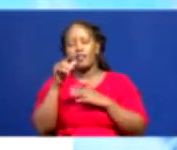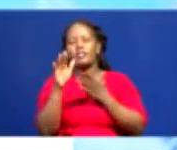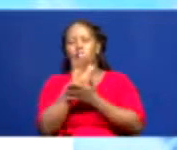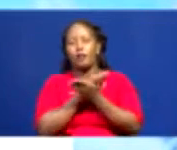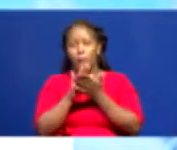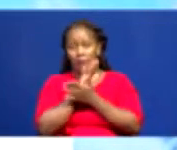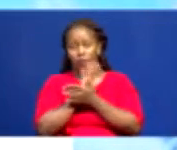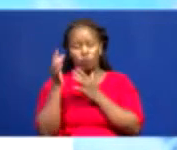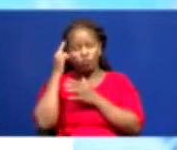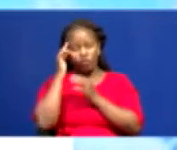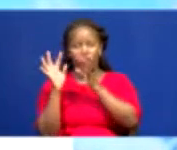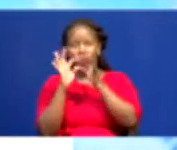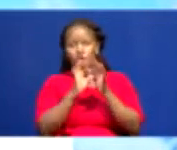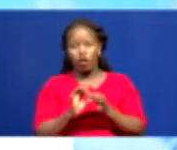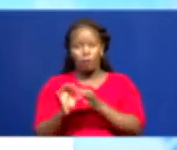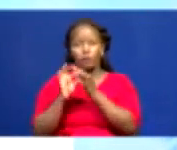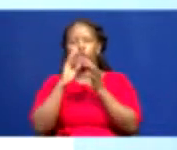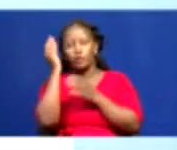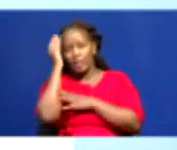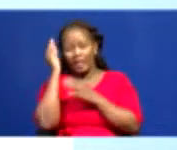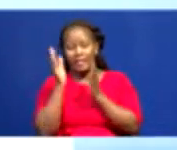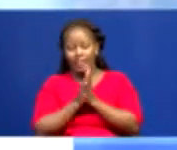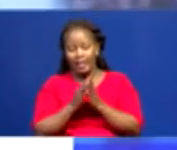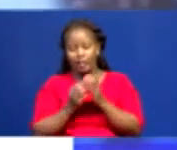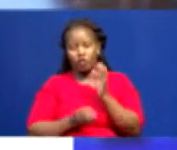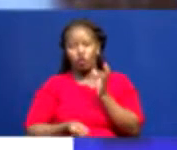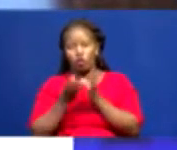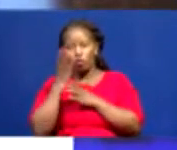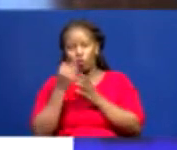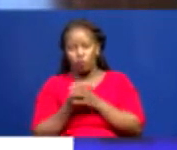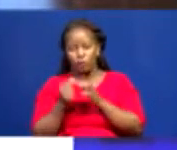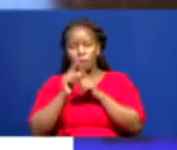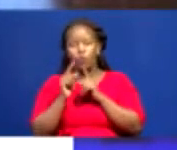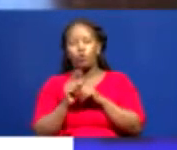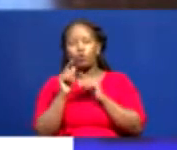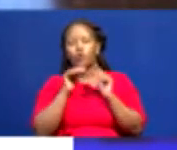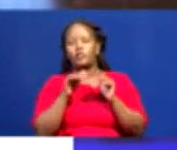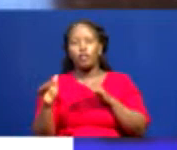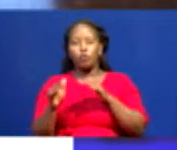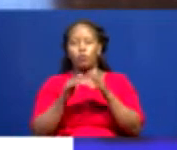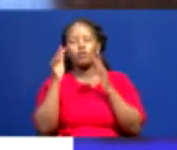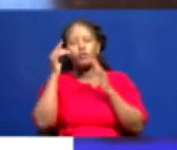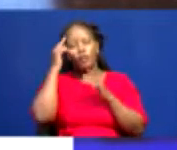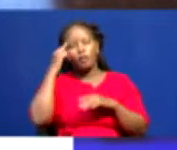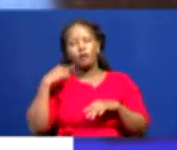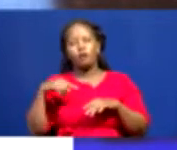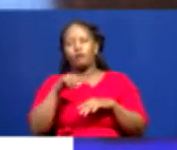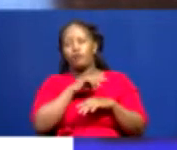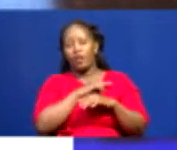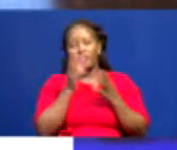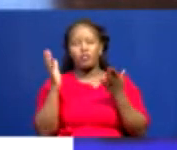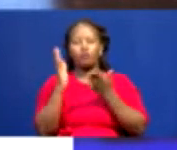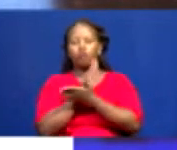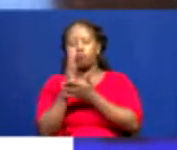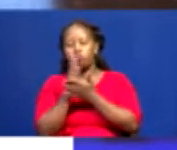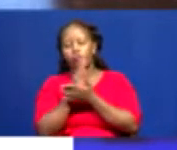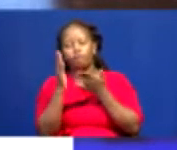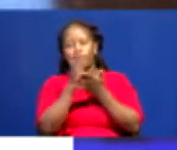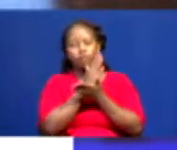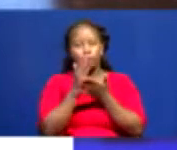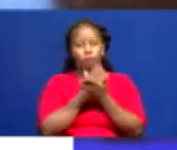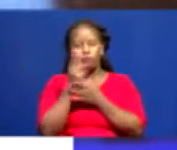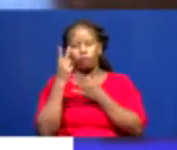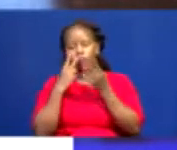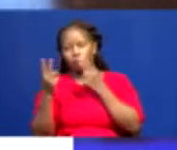for collaboration, learning, and growth. It is an opportunity for us to come together, share insights,